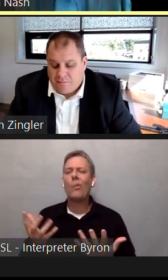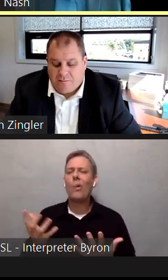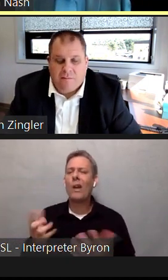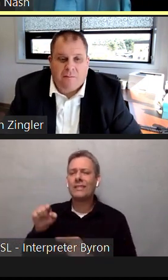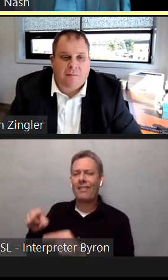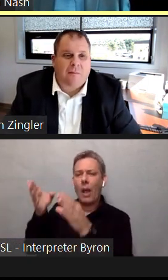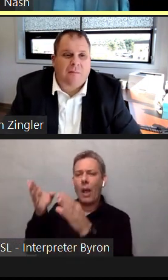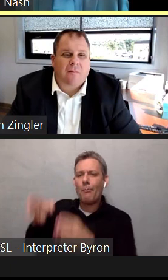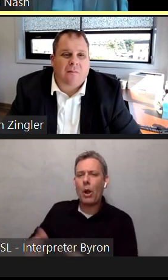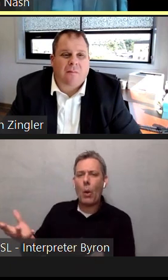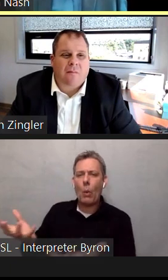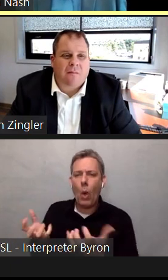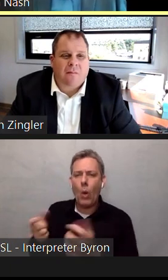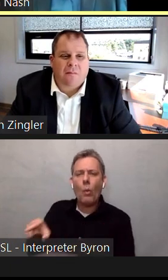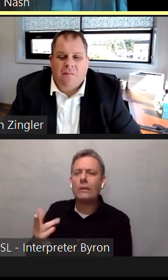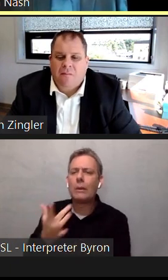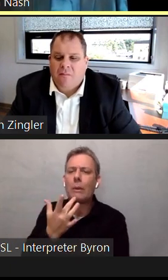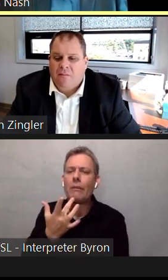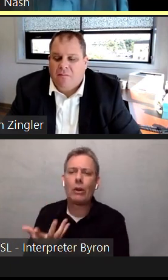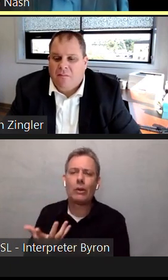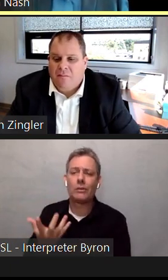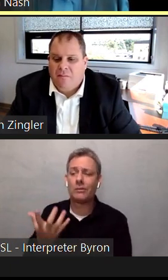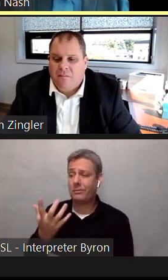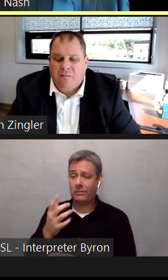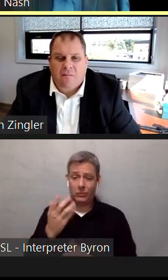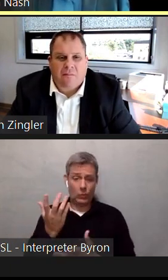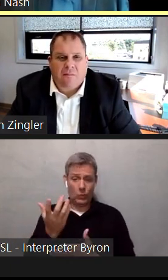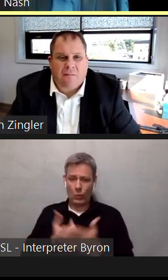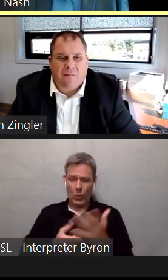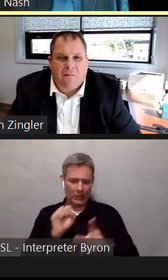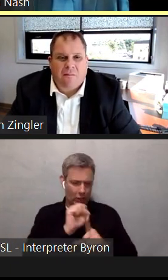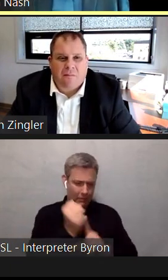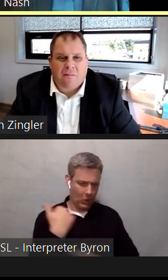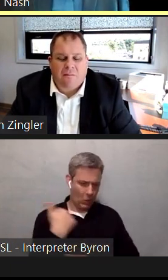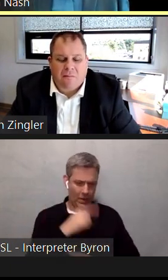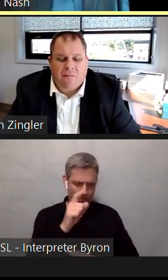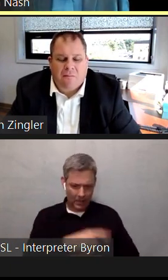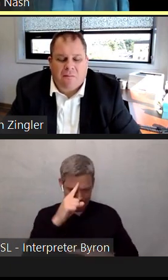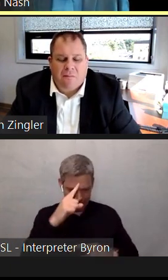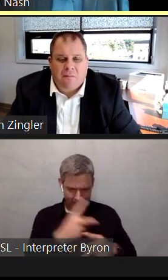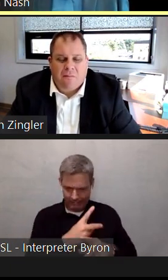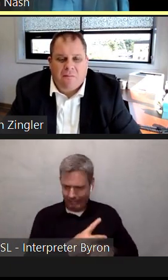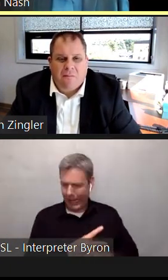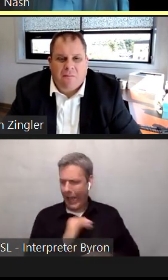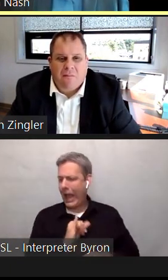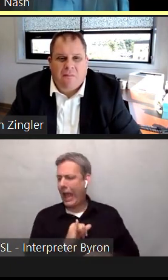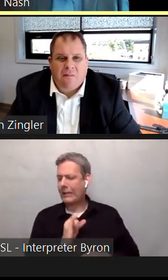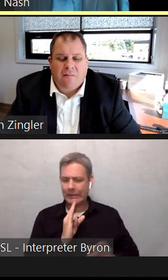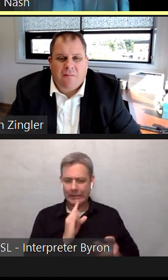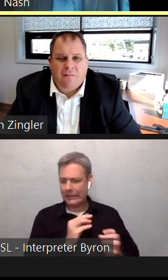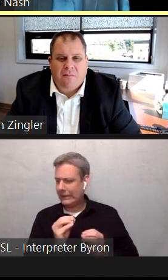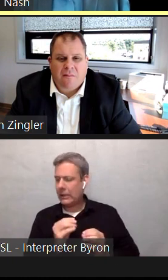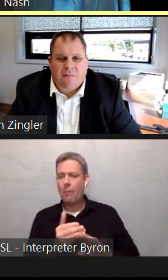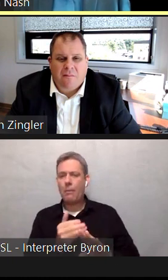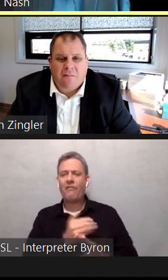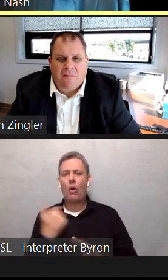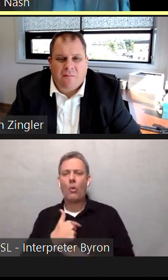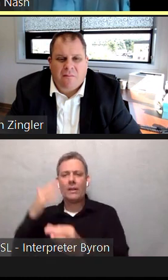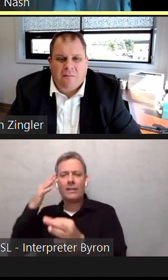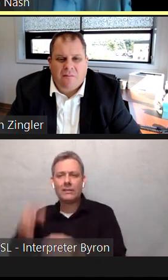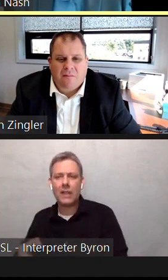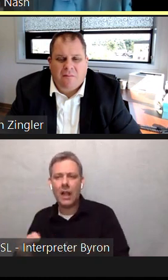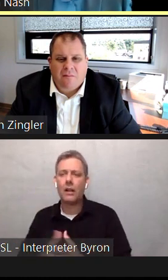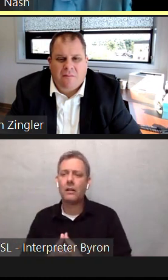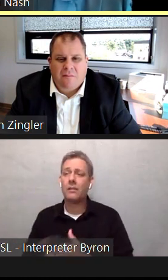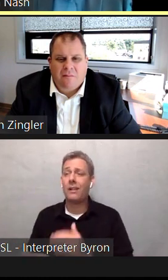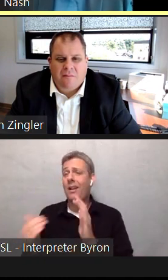want? And are there extenuating circumstances that we would now have to take into consideration? Fortunately, we didn't have to run across that very much. But again, these